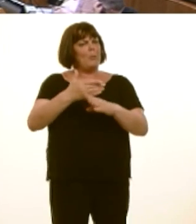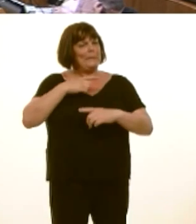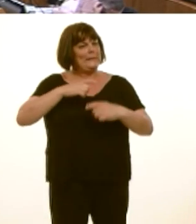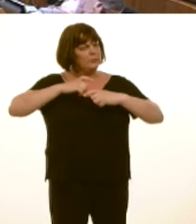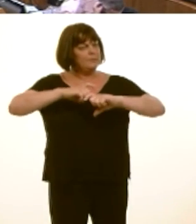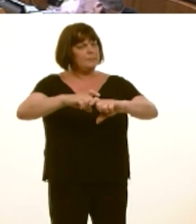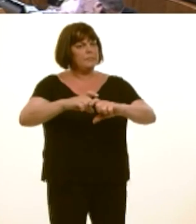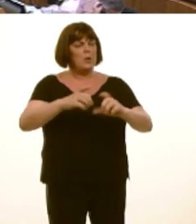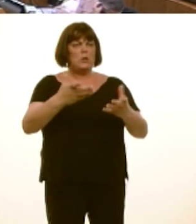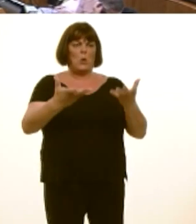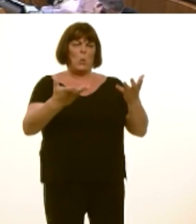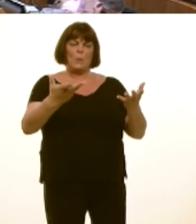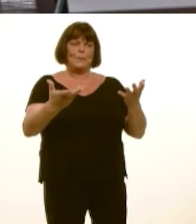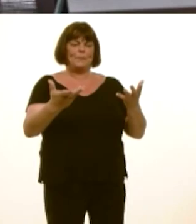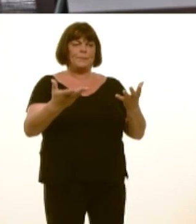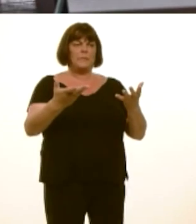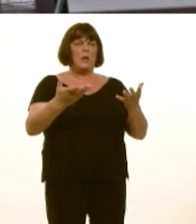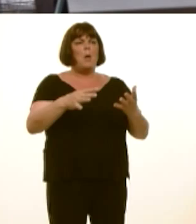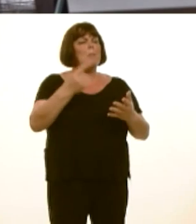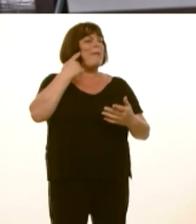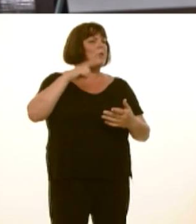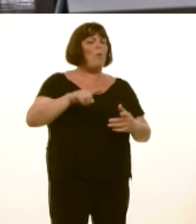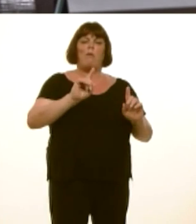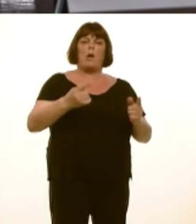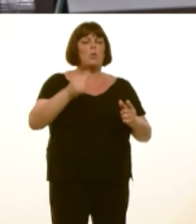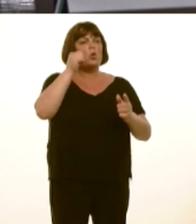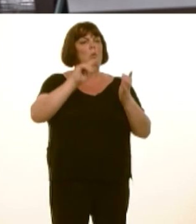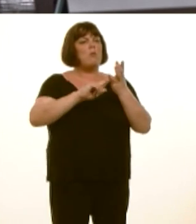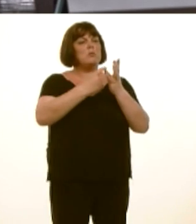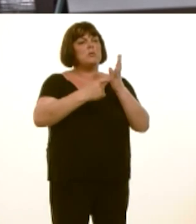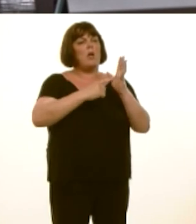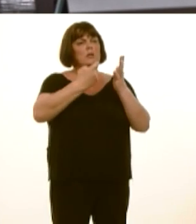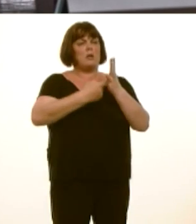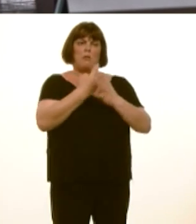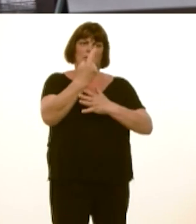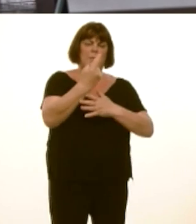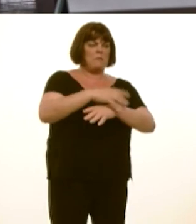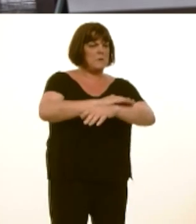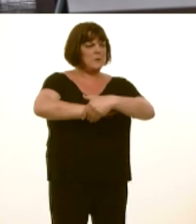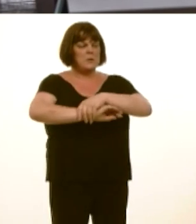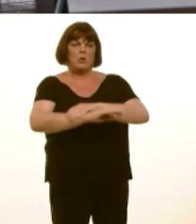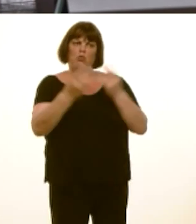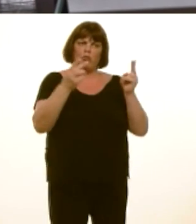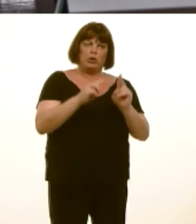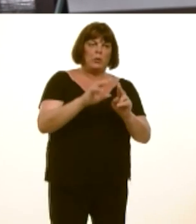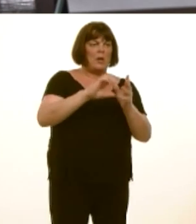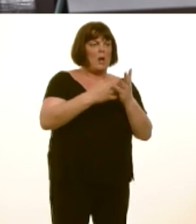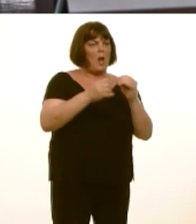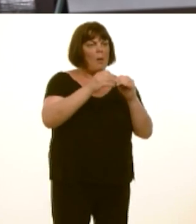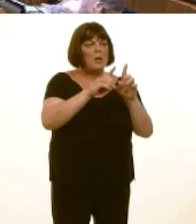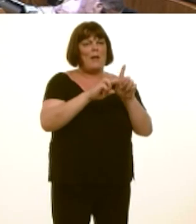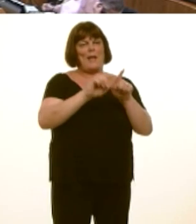have to be made. That doesn't mean, of course, you ignore the situation. I know that Tata, for example, have been exceptionally proactive in reducing their carbon footprint and reducing their energy